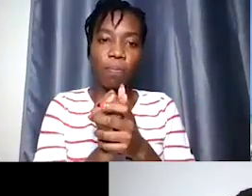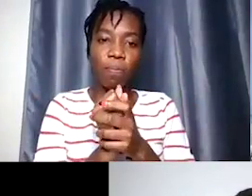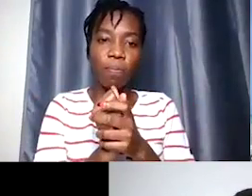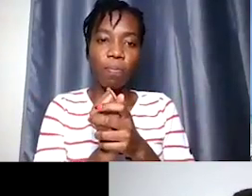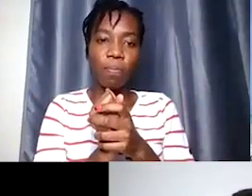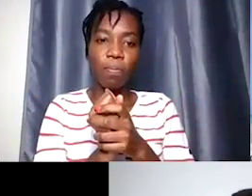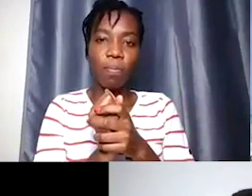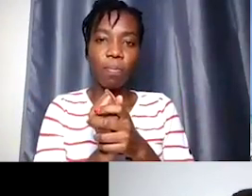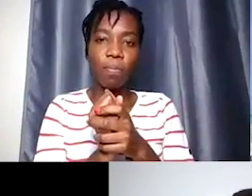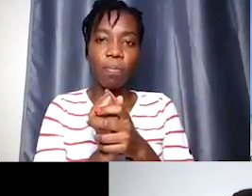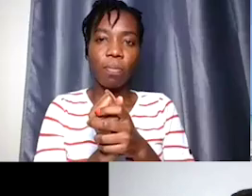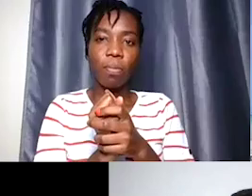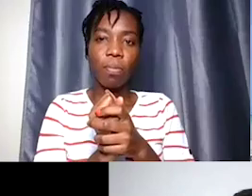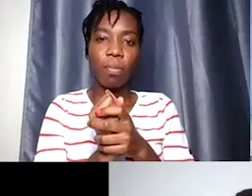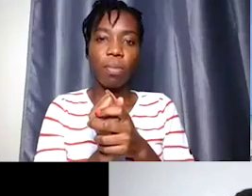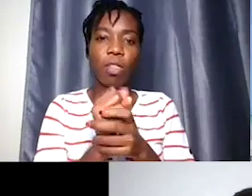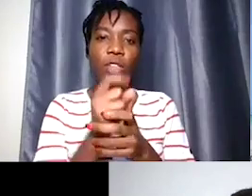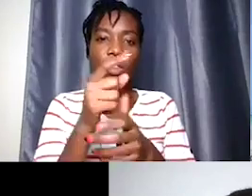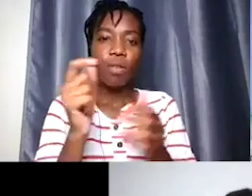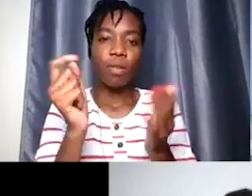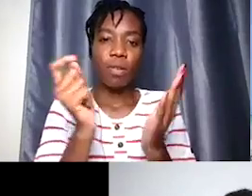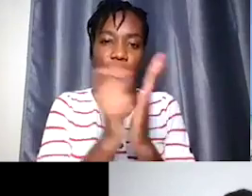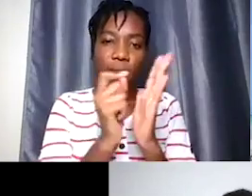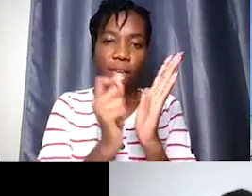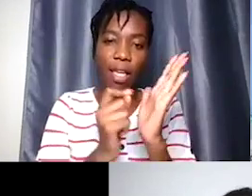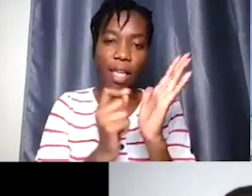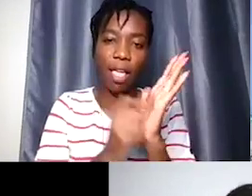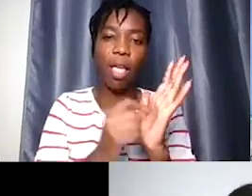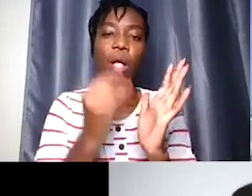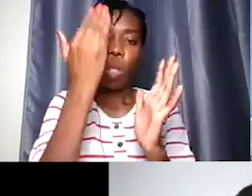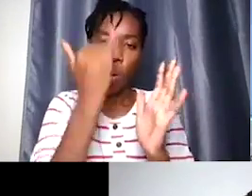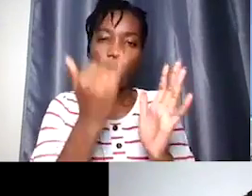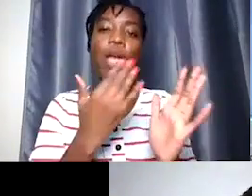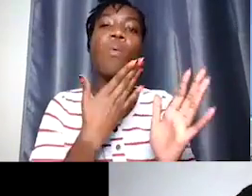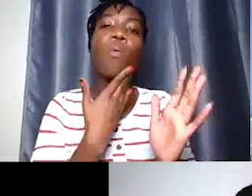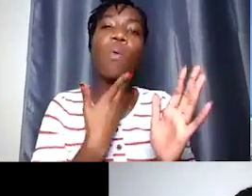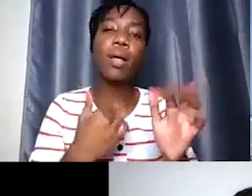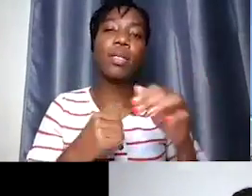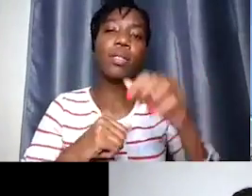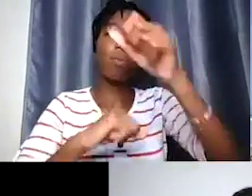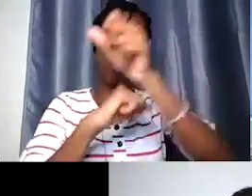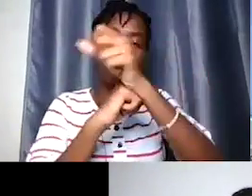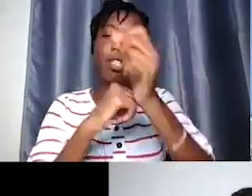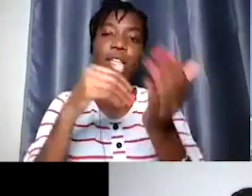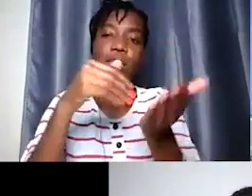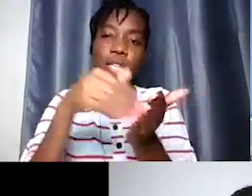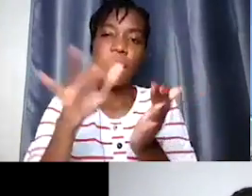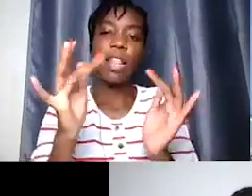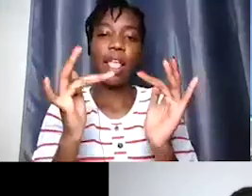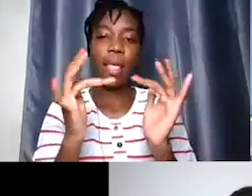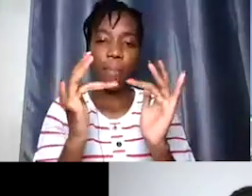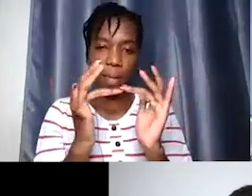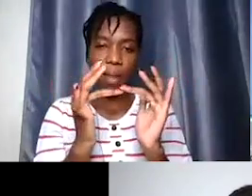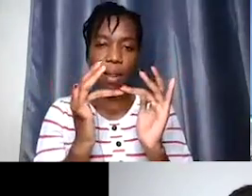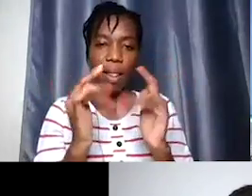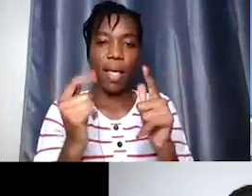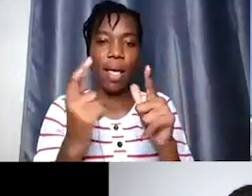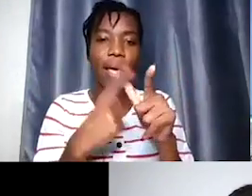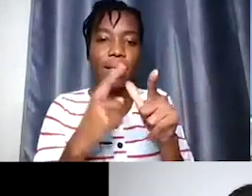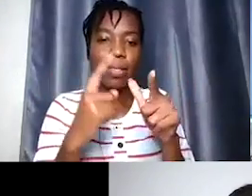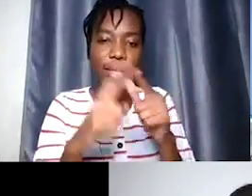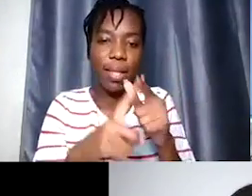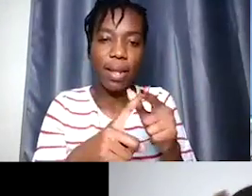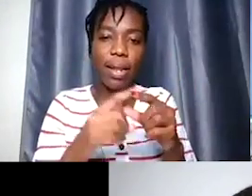write a very good concept why you need to be sponsored. Send an email to me and Grace, and then